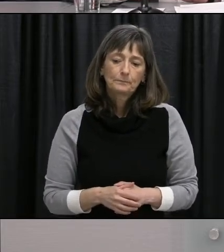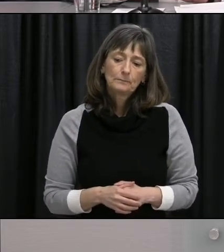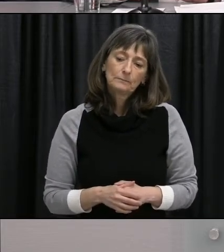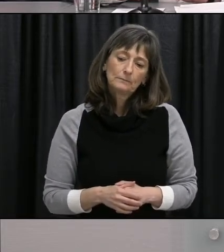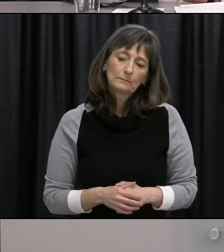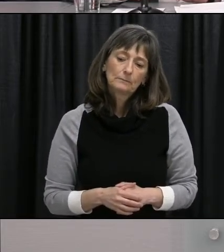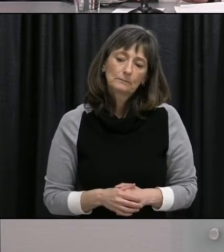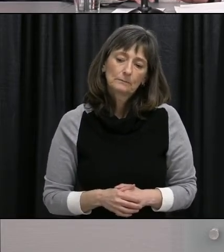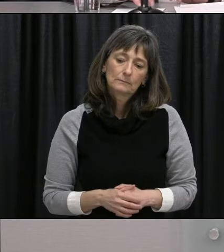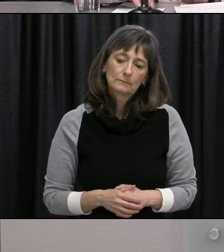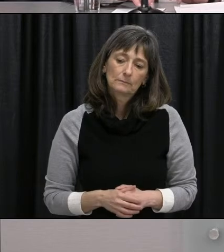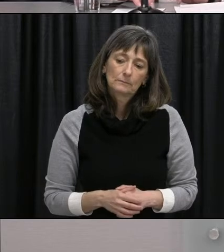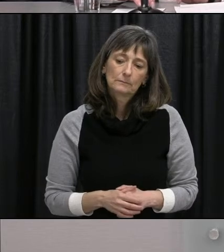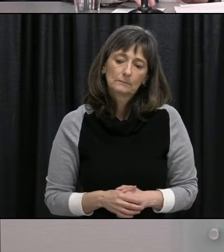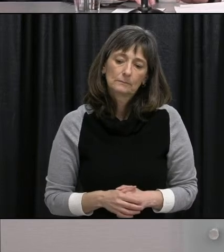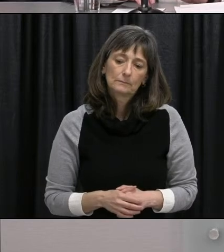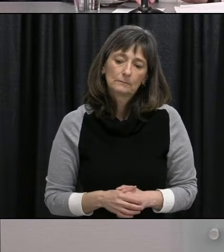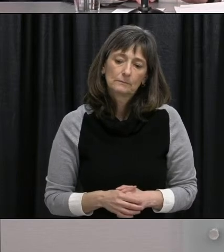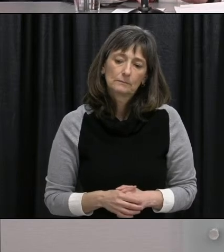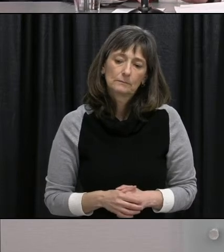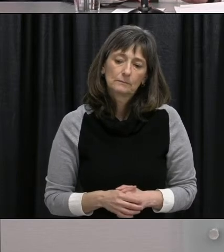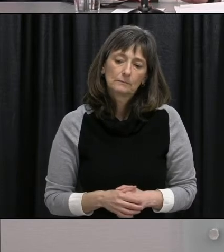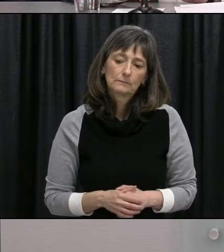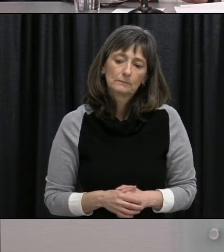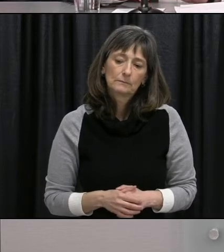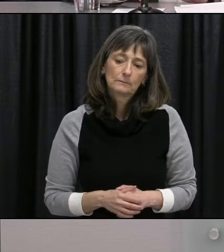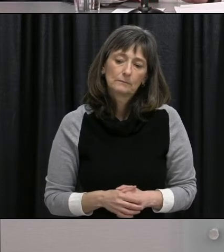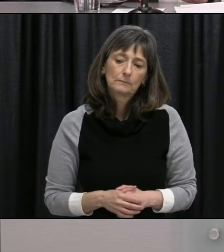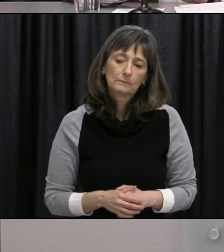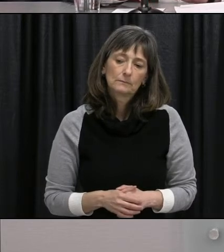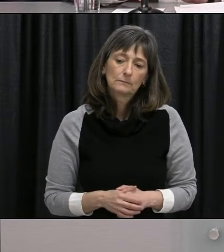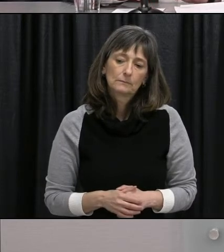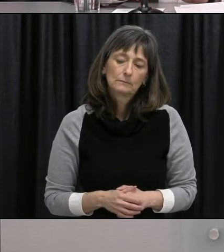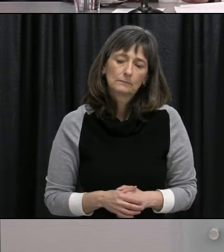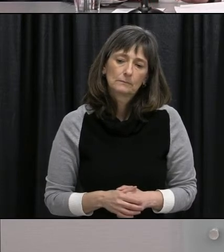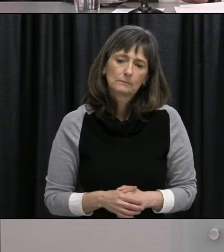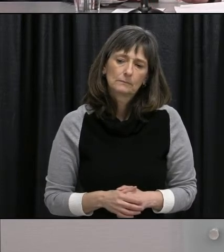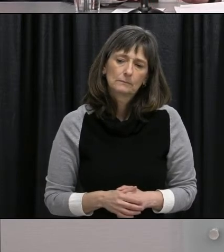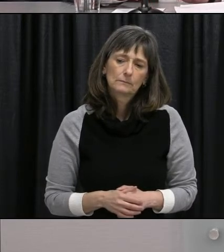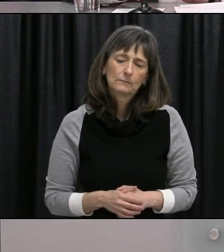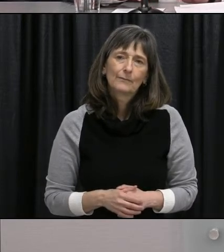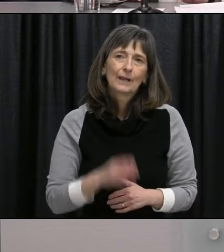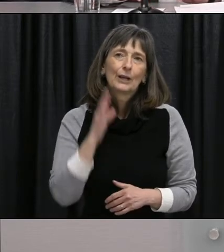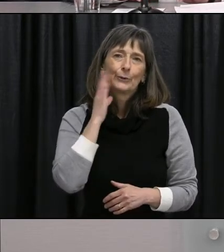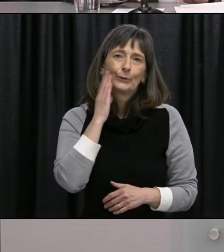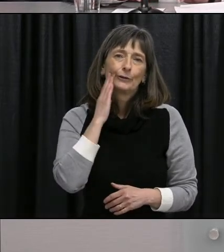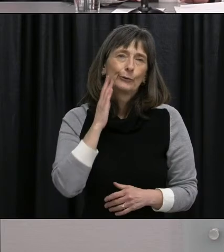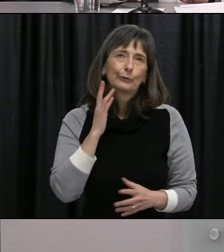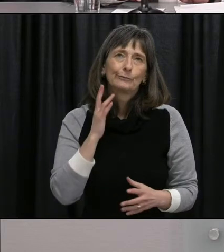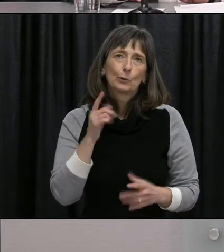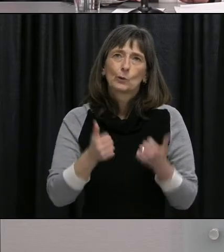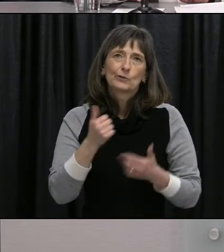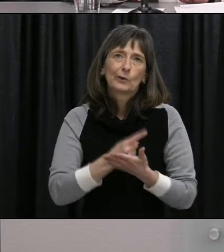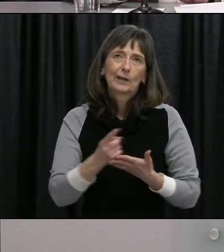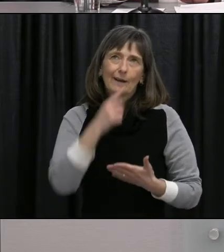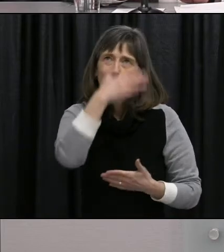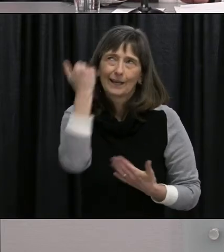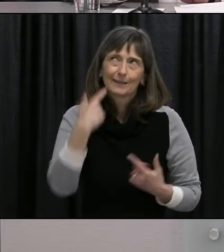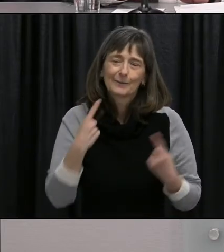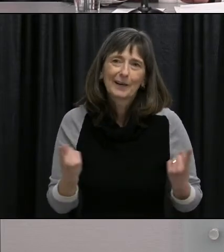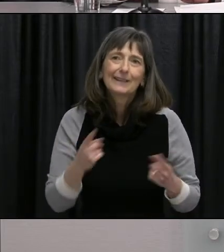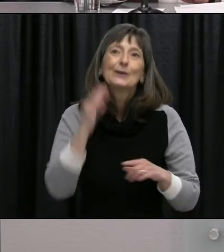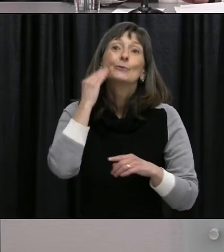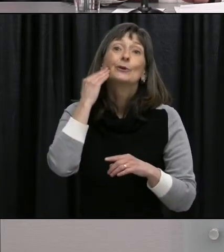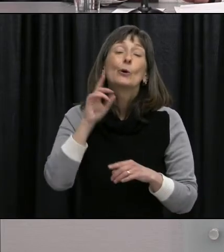Thank you. We knew earlier the week, maybe last week, the days are almost together at this point, but antibody testing was being validated here at our